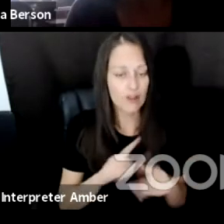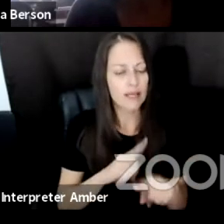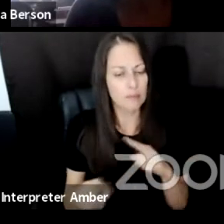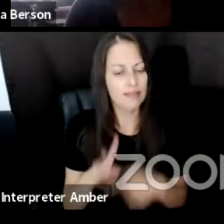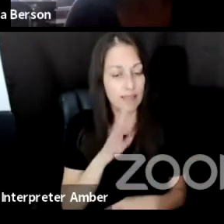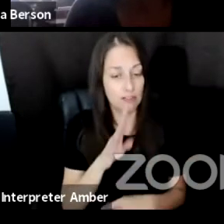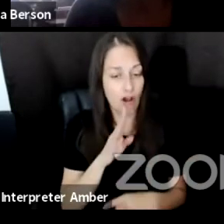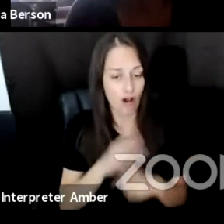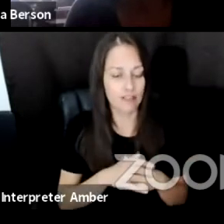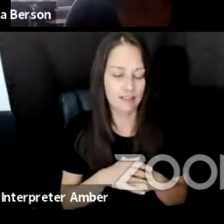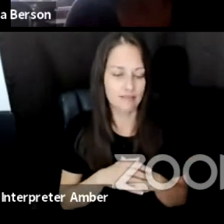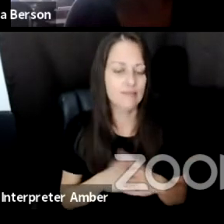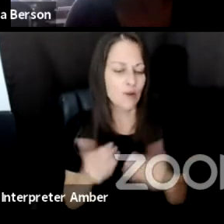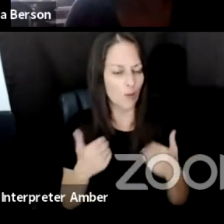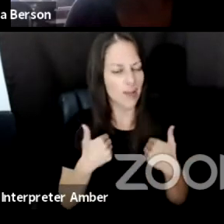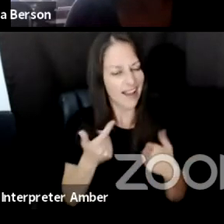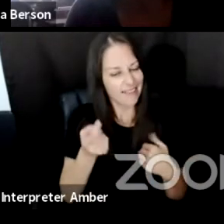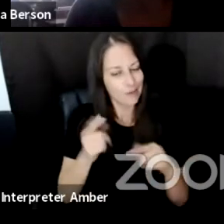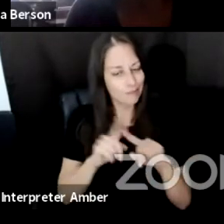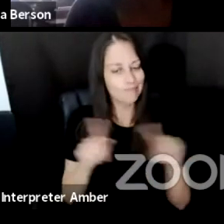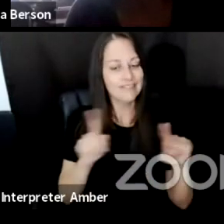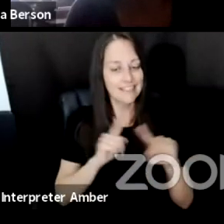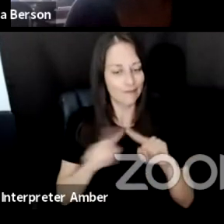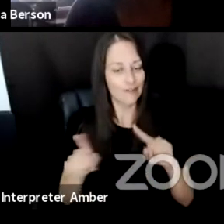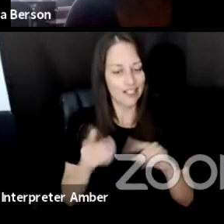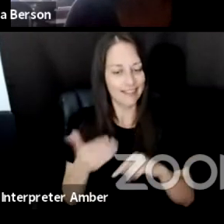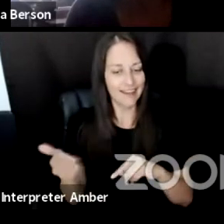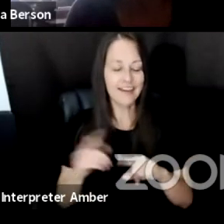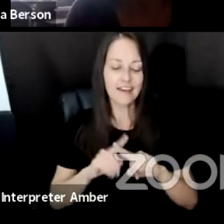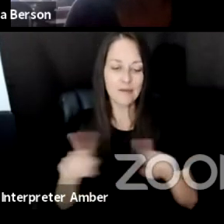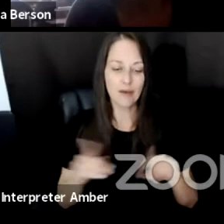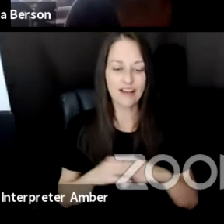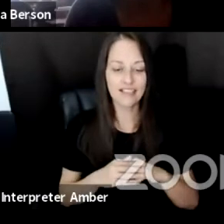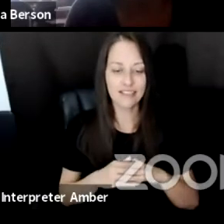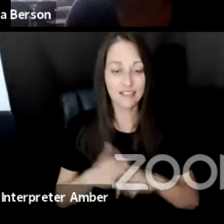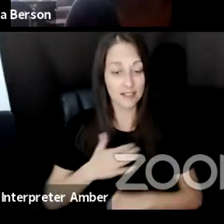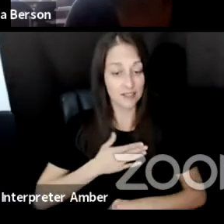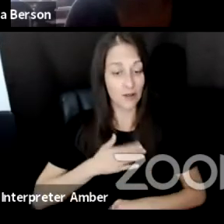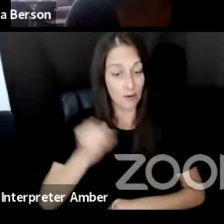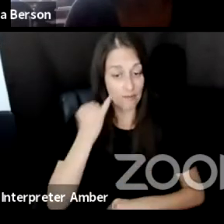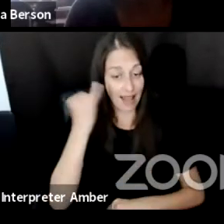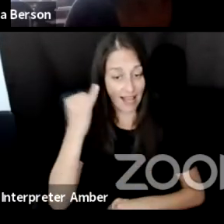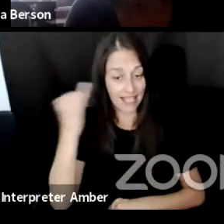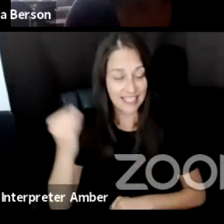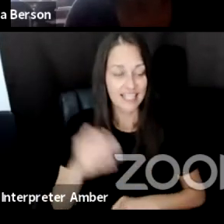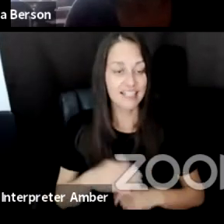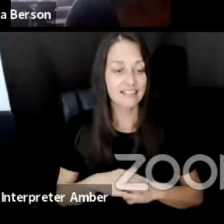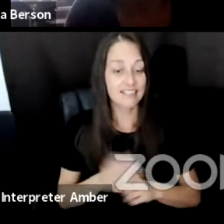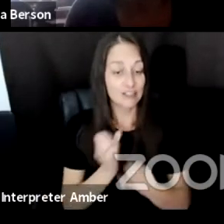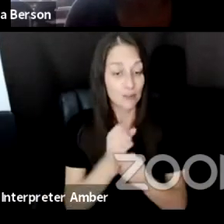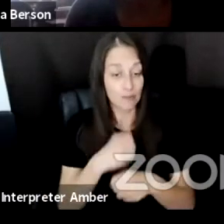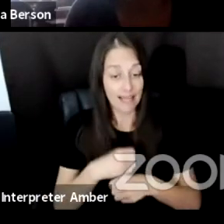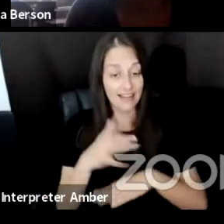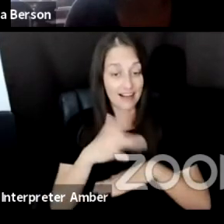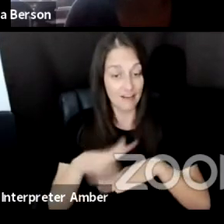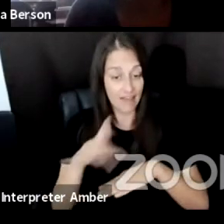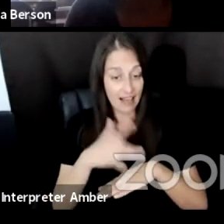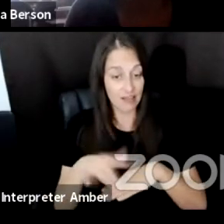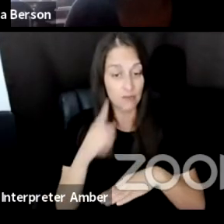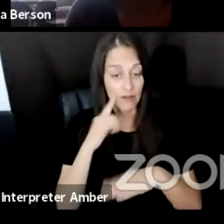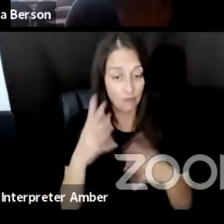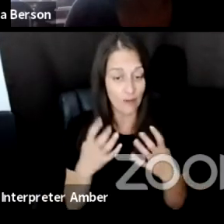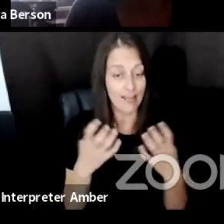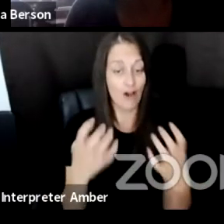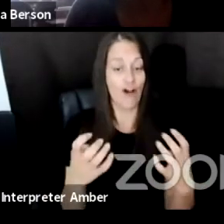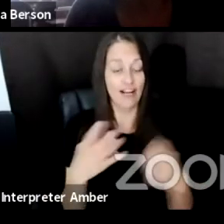that. And it was, you know, my idea was that you raise the curtain with an audience and the generative